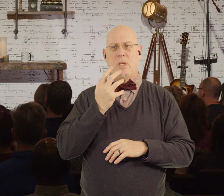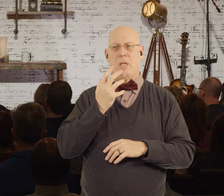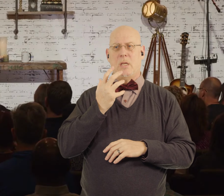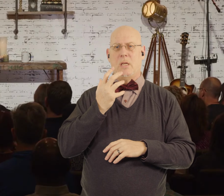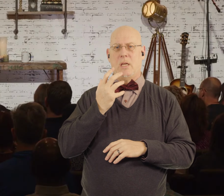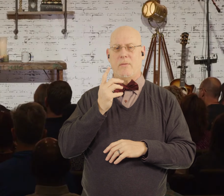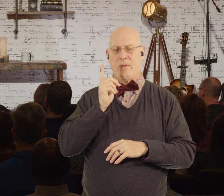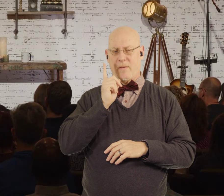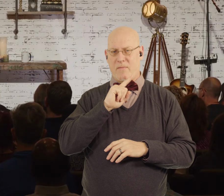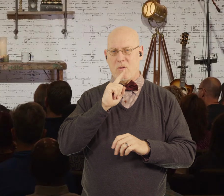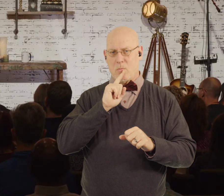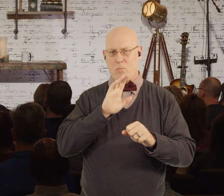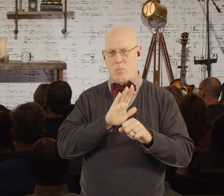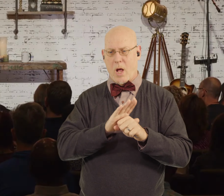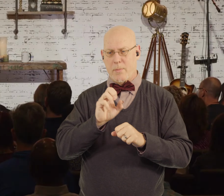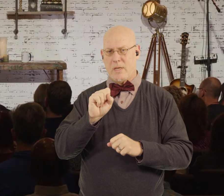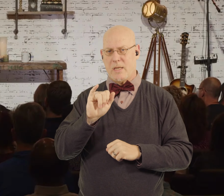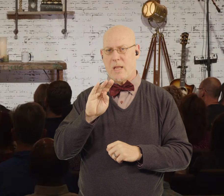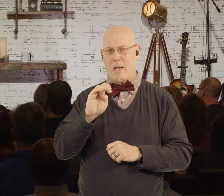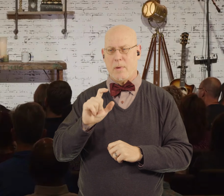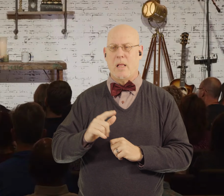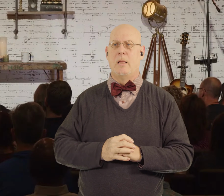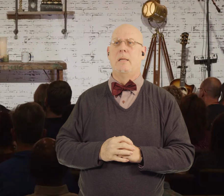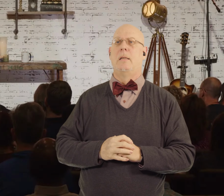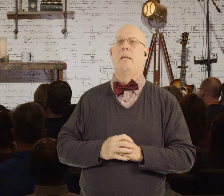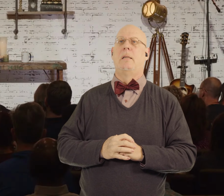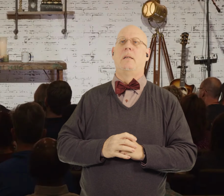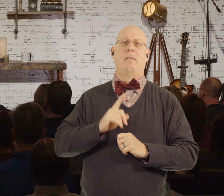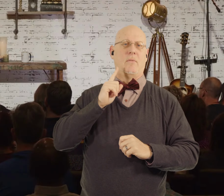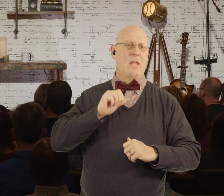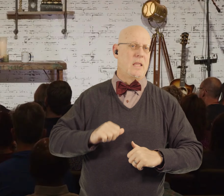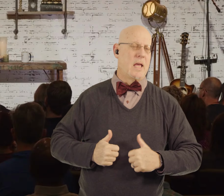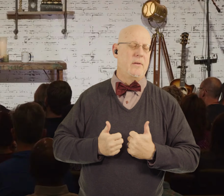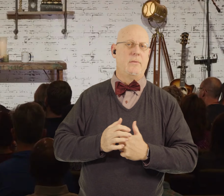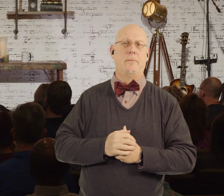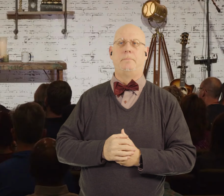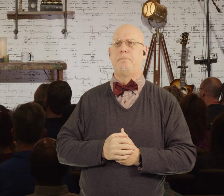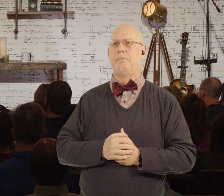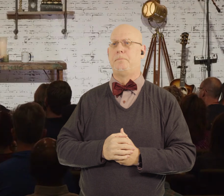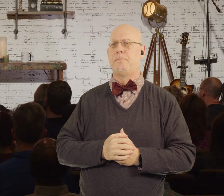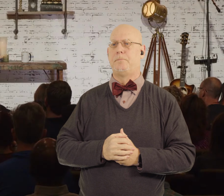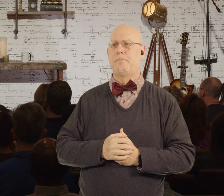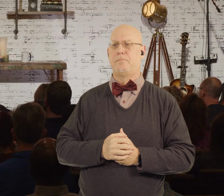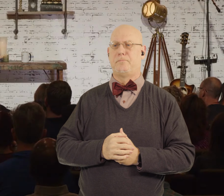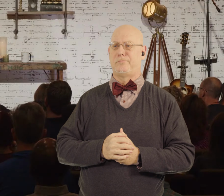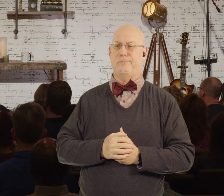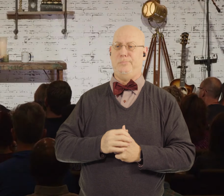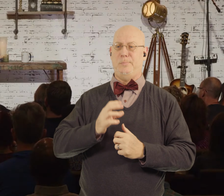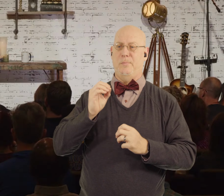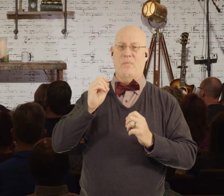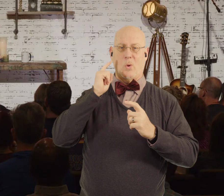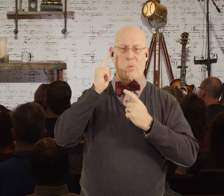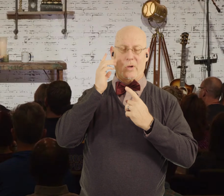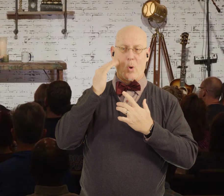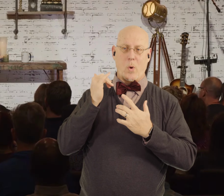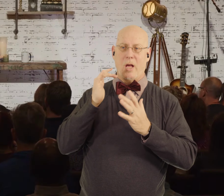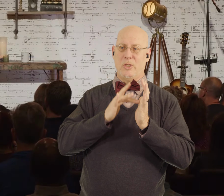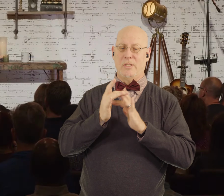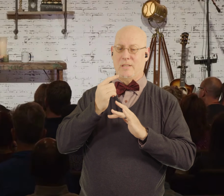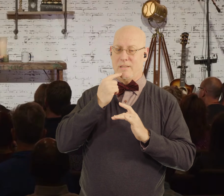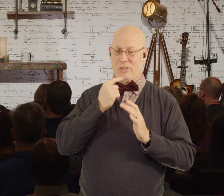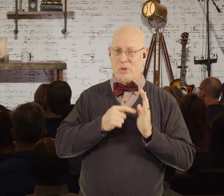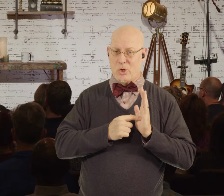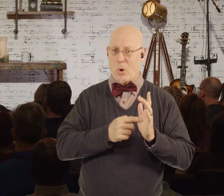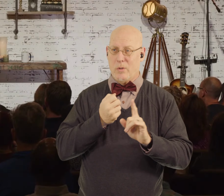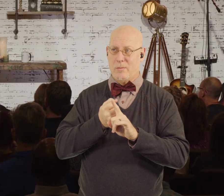the beauty of the false promise of Cybele, of life. And it's little wonder why